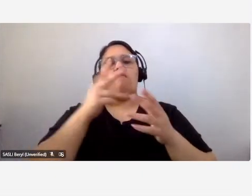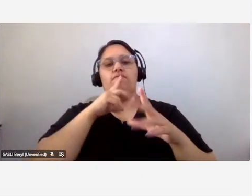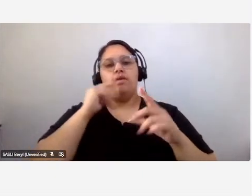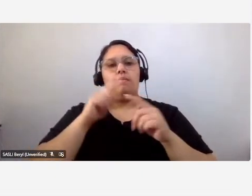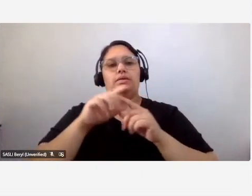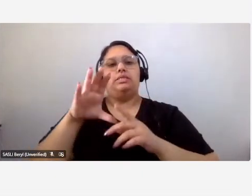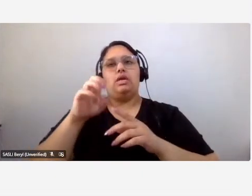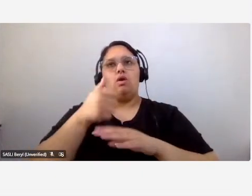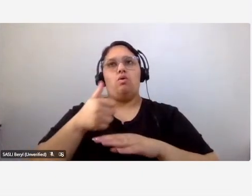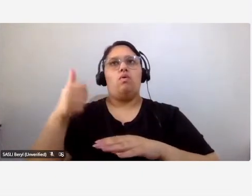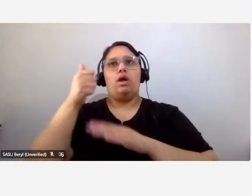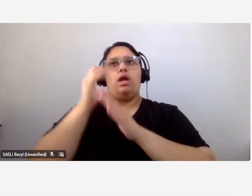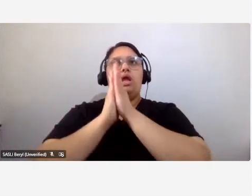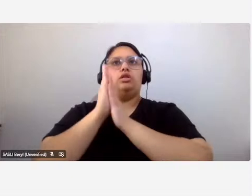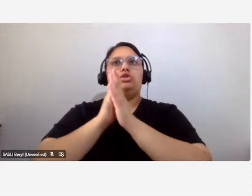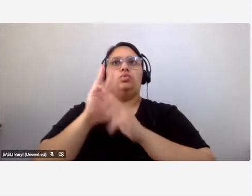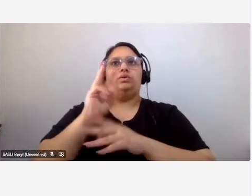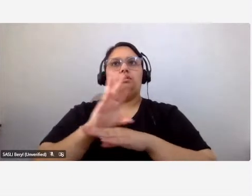Western Cape.